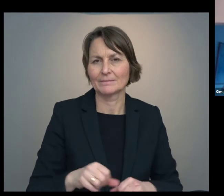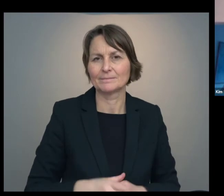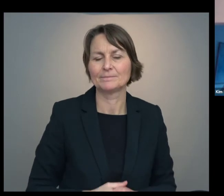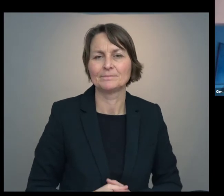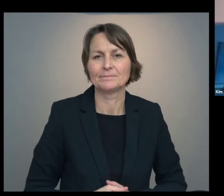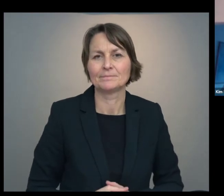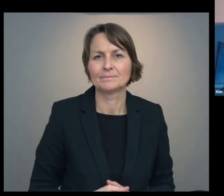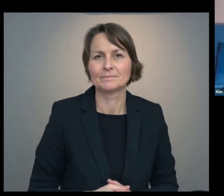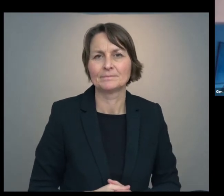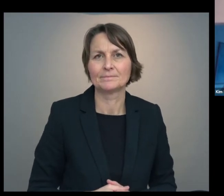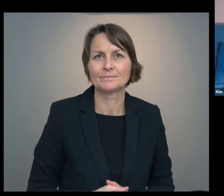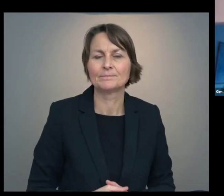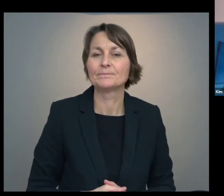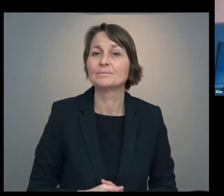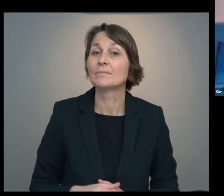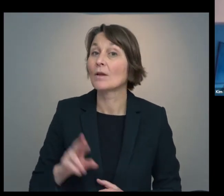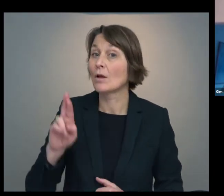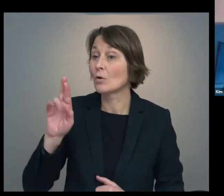project.